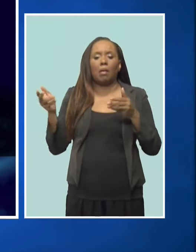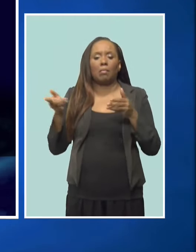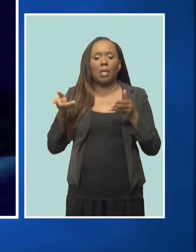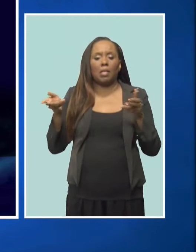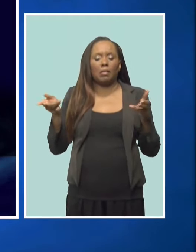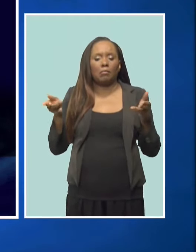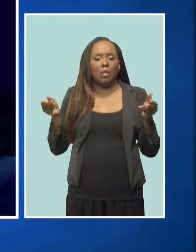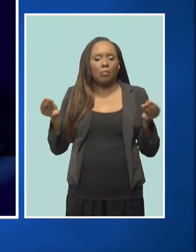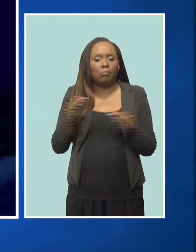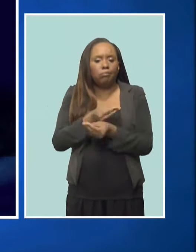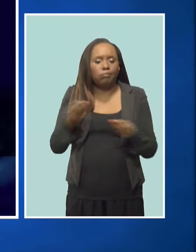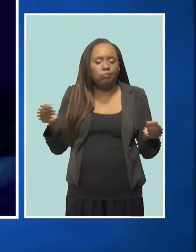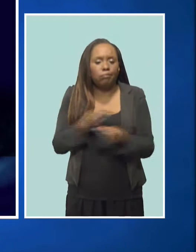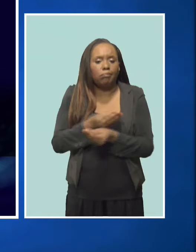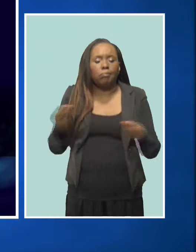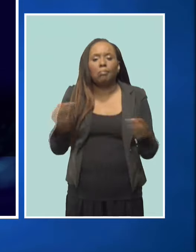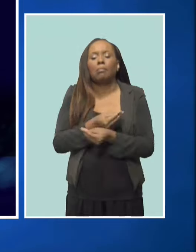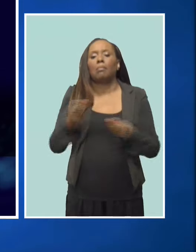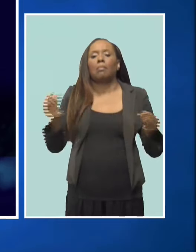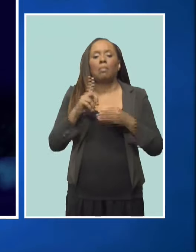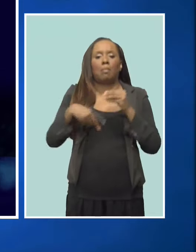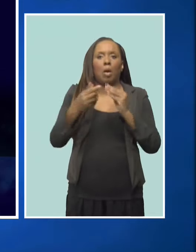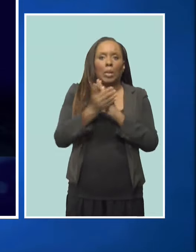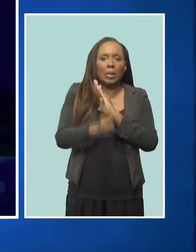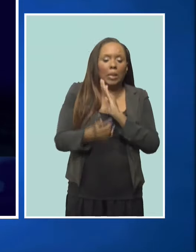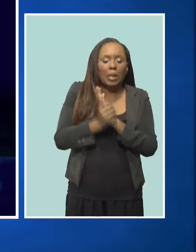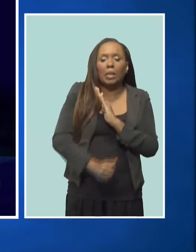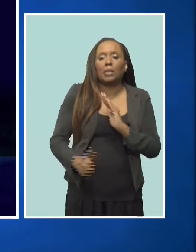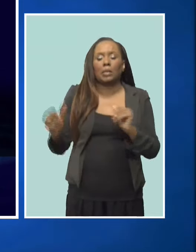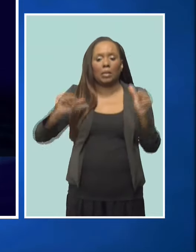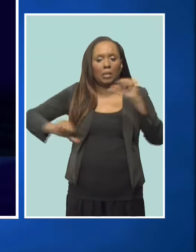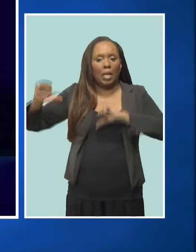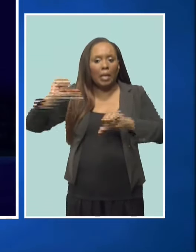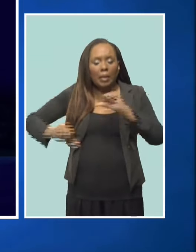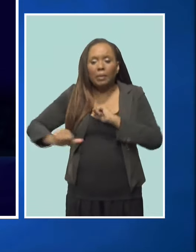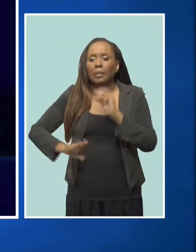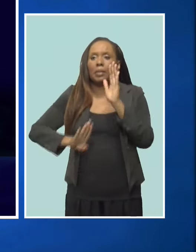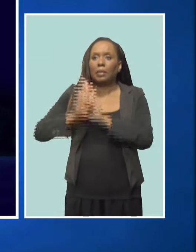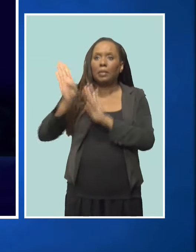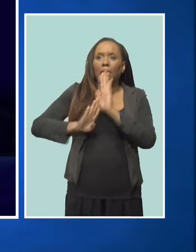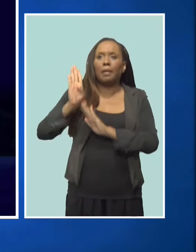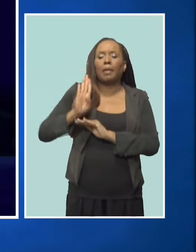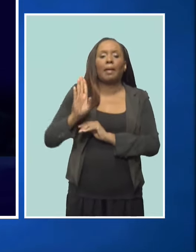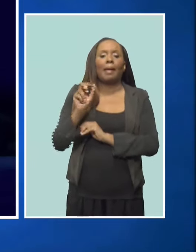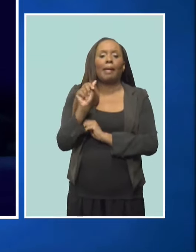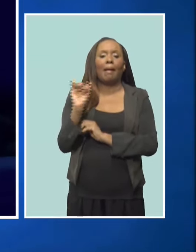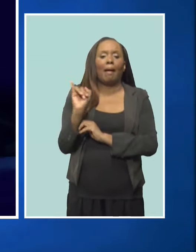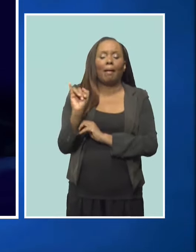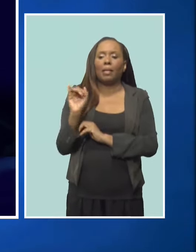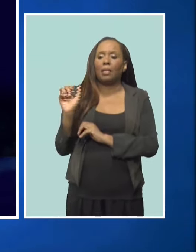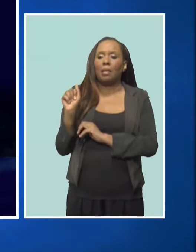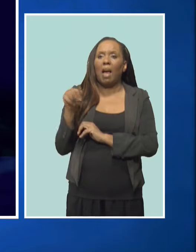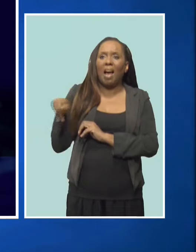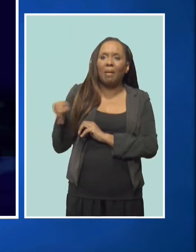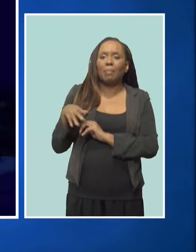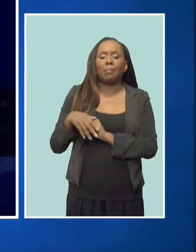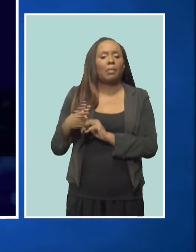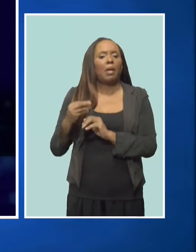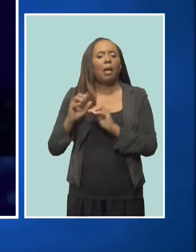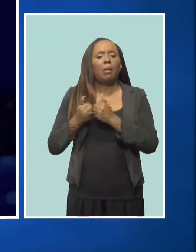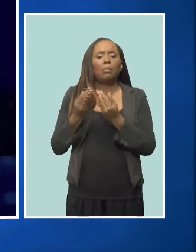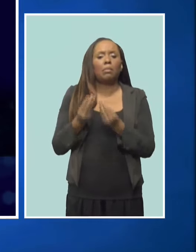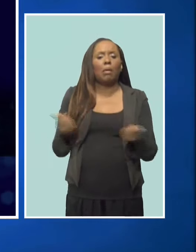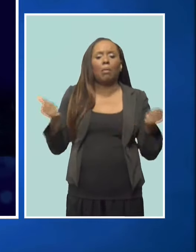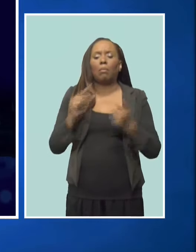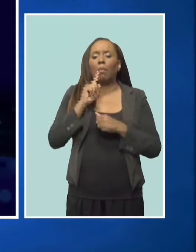things: on data science skills and training, on developing AI applications that can serve people and solve real problems